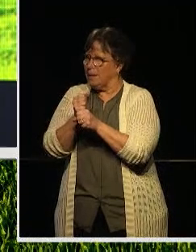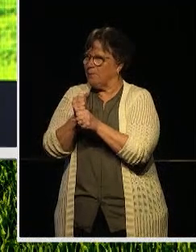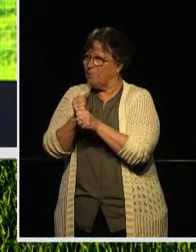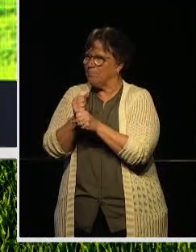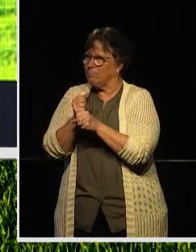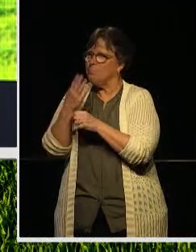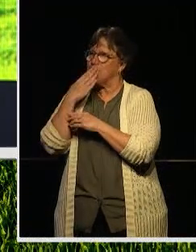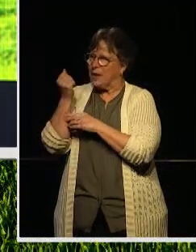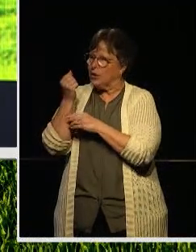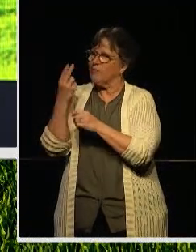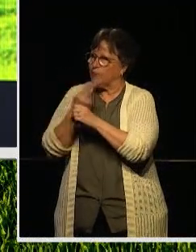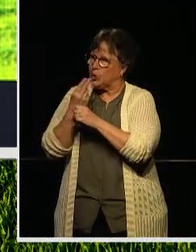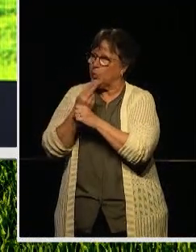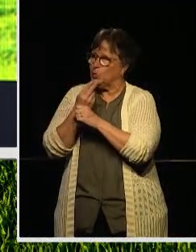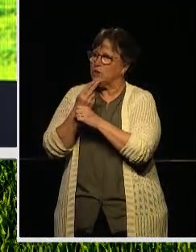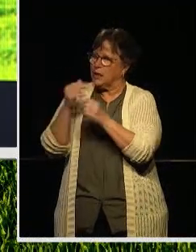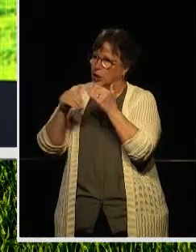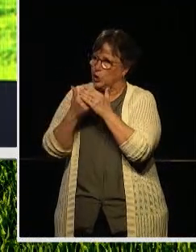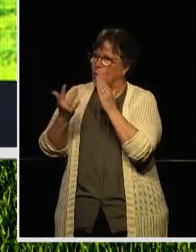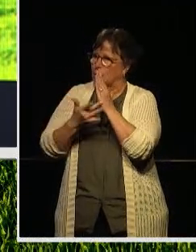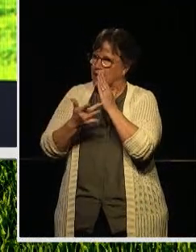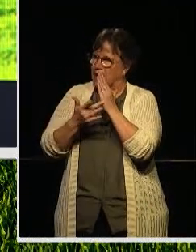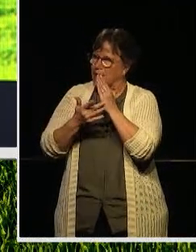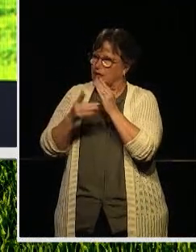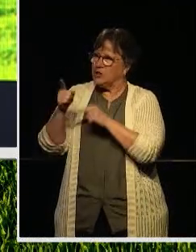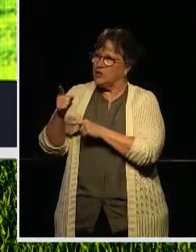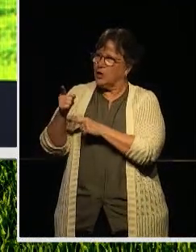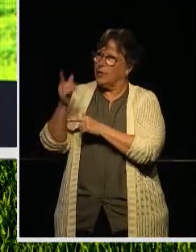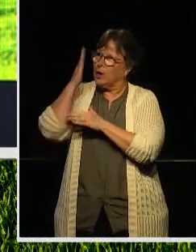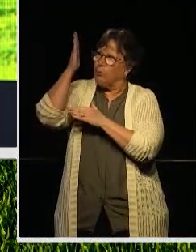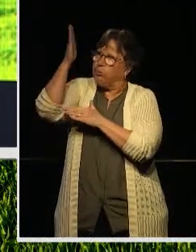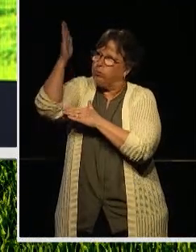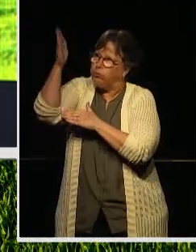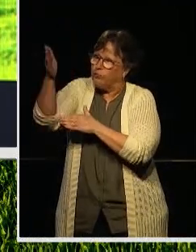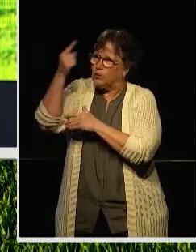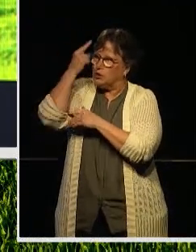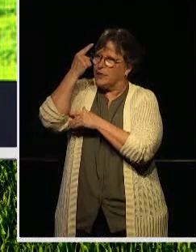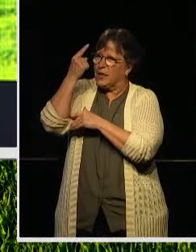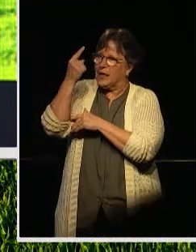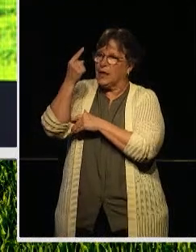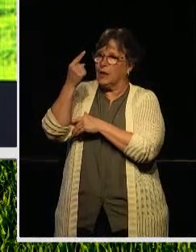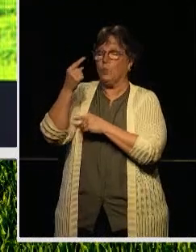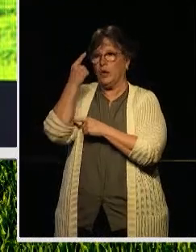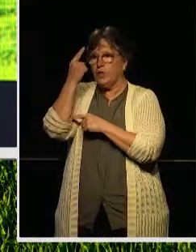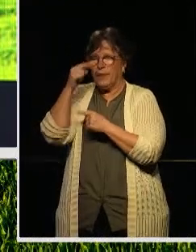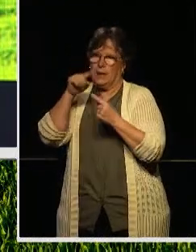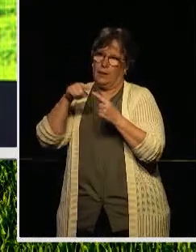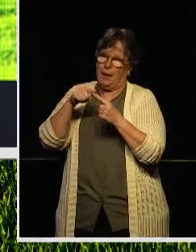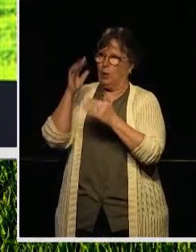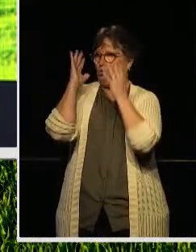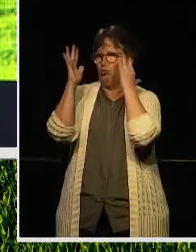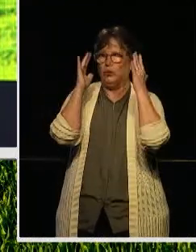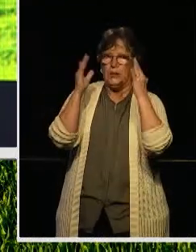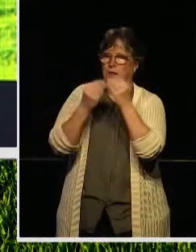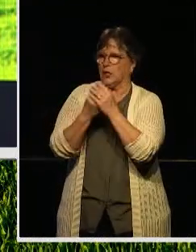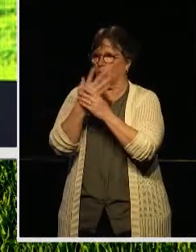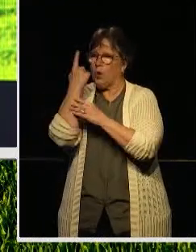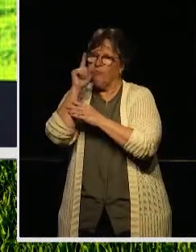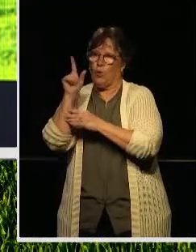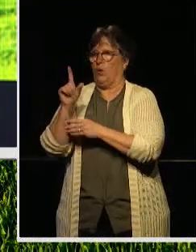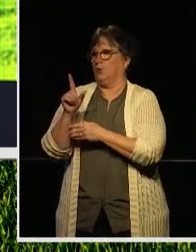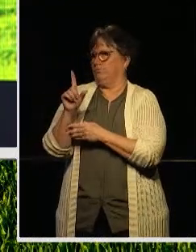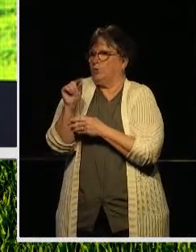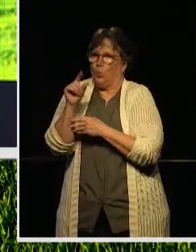technologies, really, really forward thinking when you think about trees that grow for 20 years. And so,